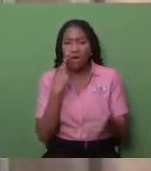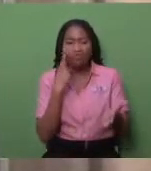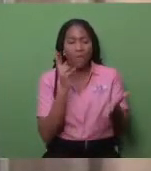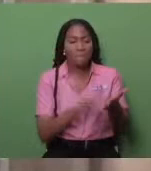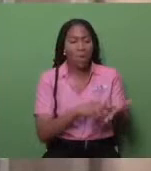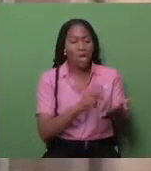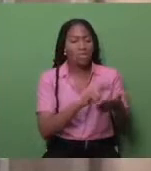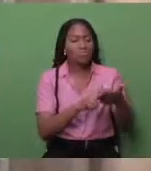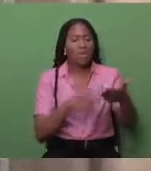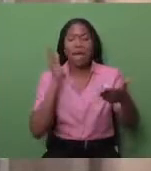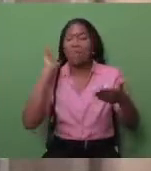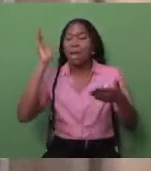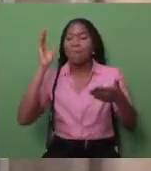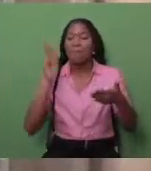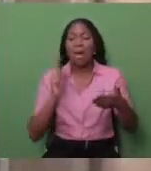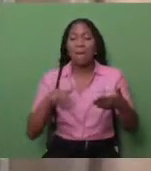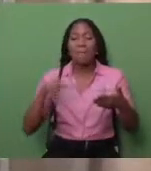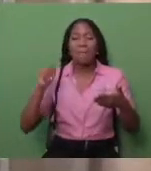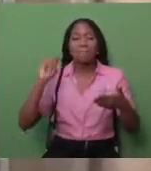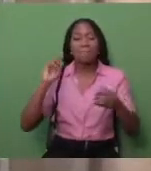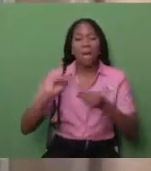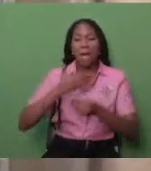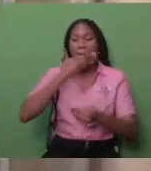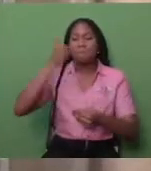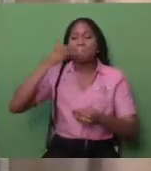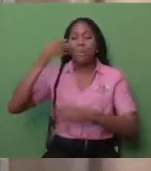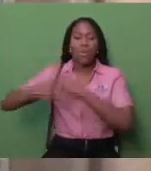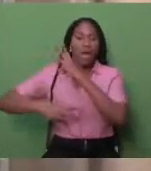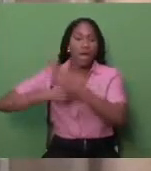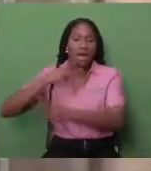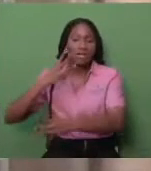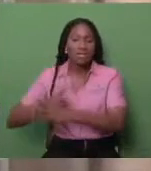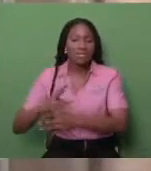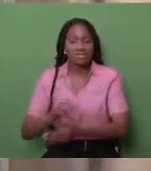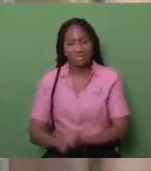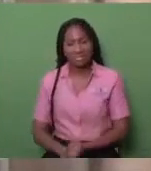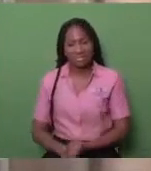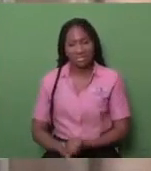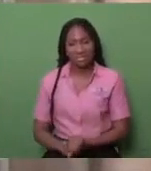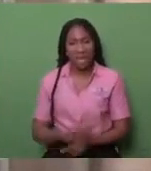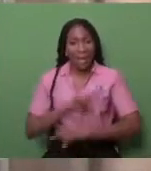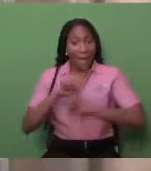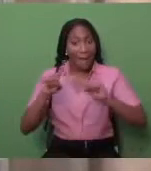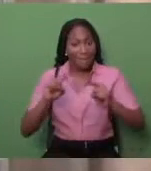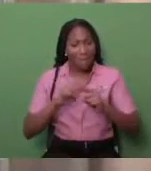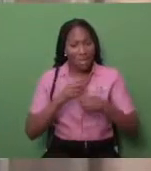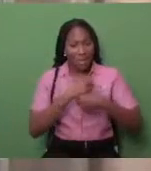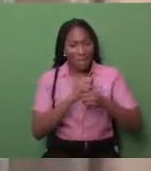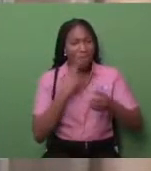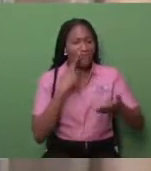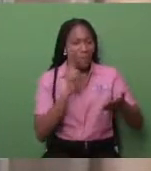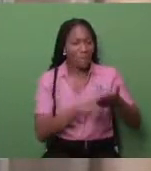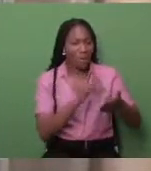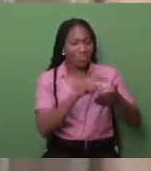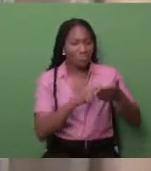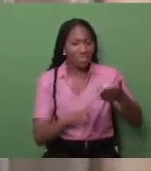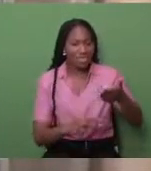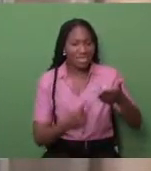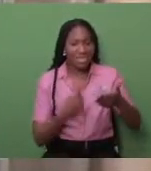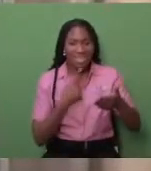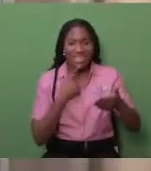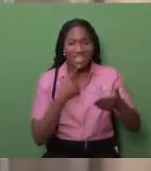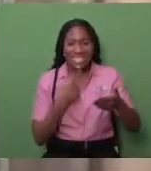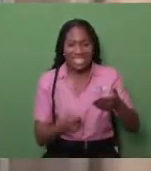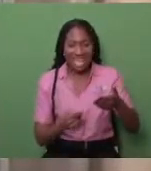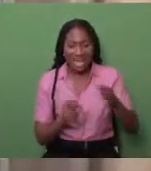in the world. The people who did that report literally put a disclaimer saying that this report was not to be used as a gauge